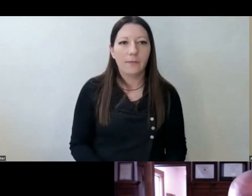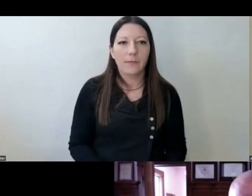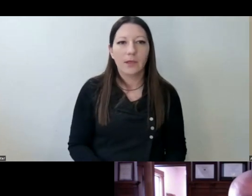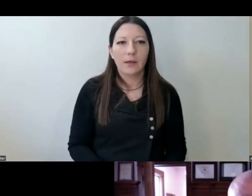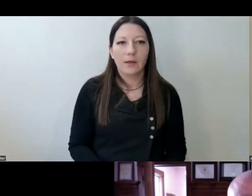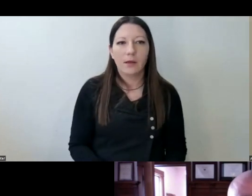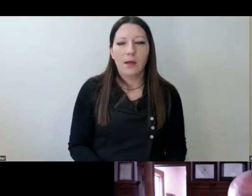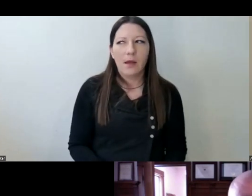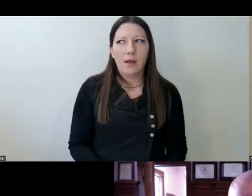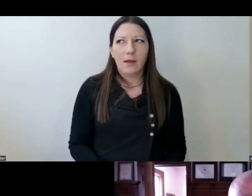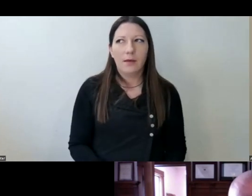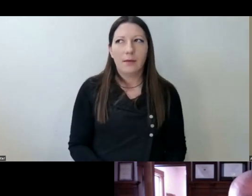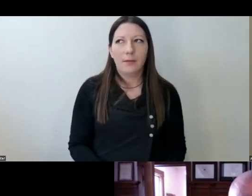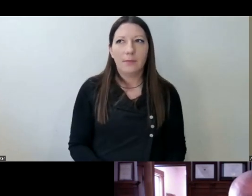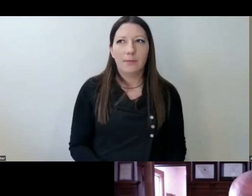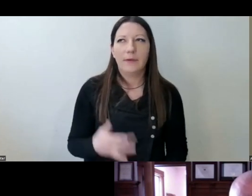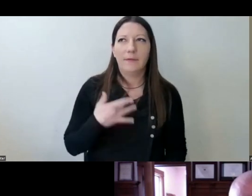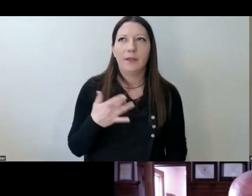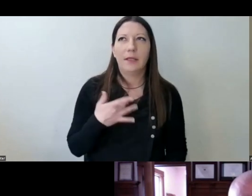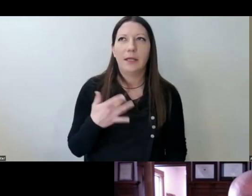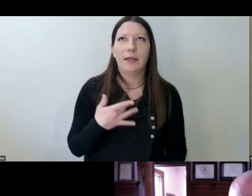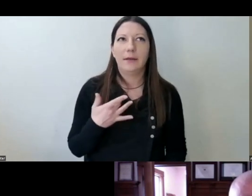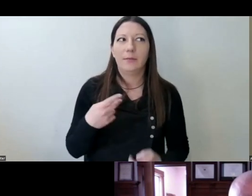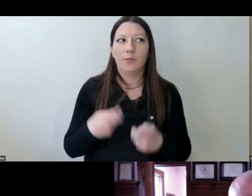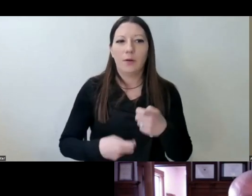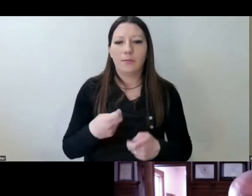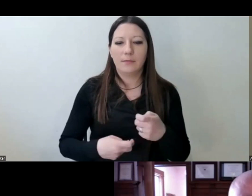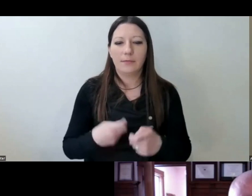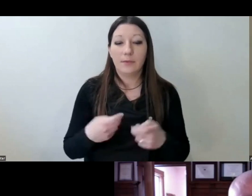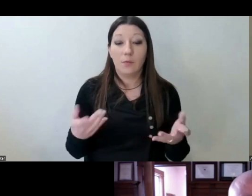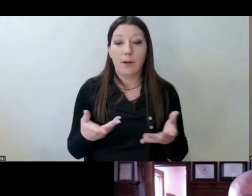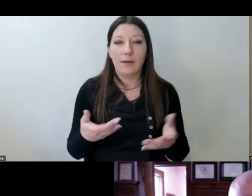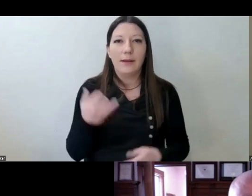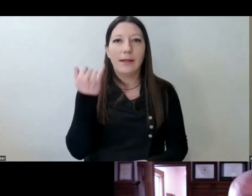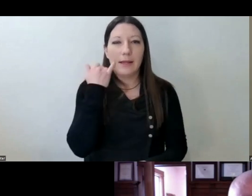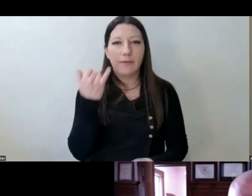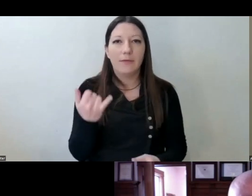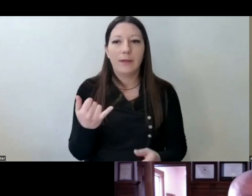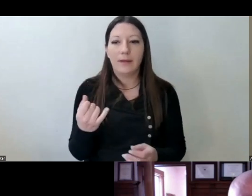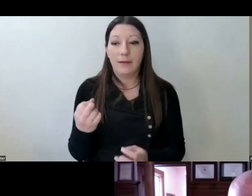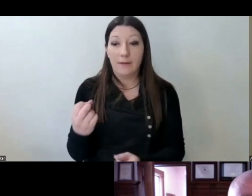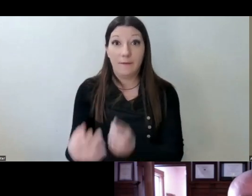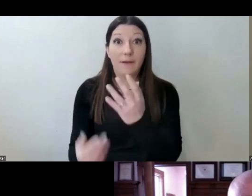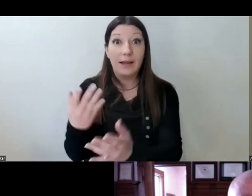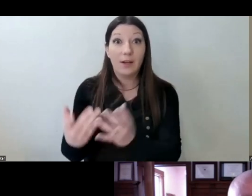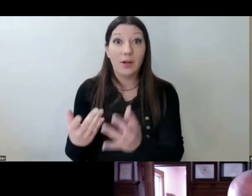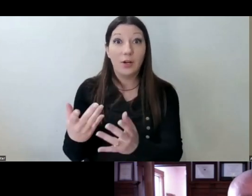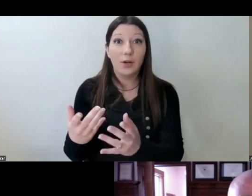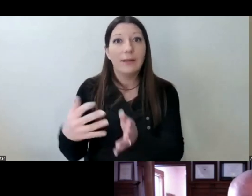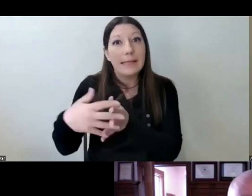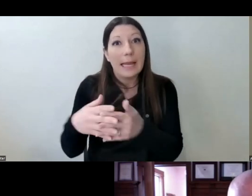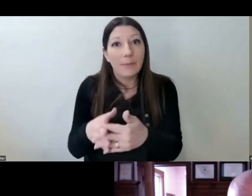is that like if there is a property that's destroyed by a large fire and then the people that own that property that have maybe owned it